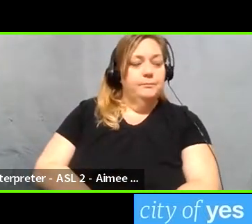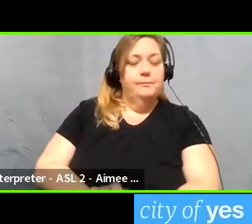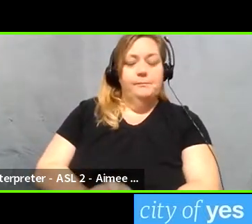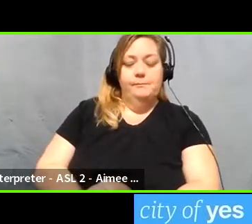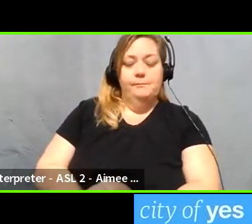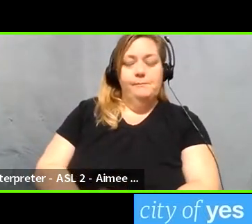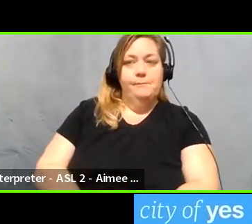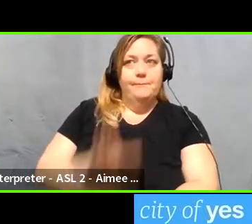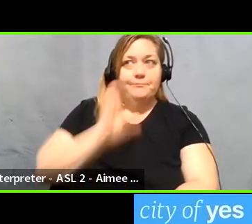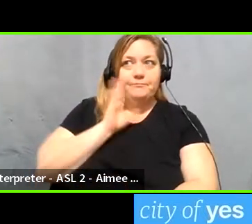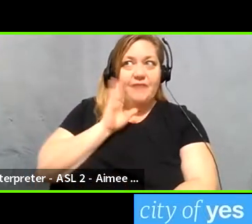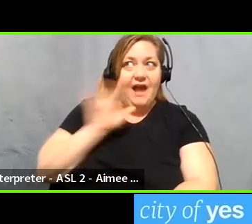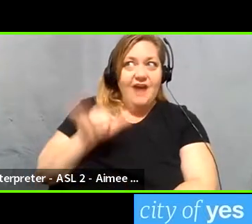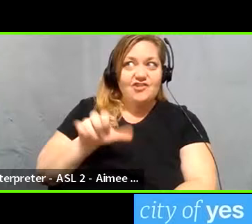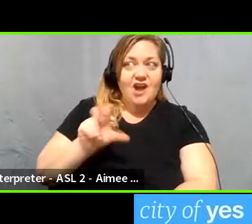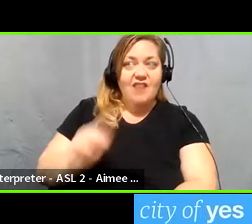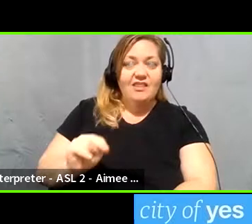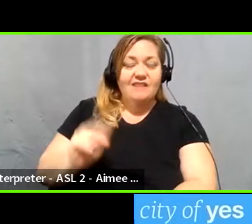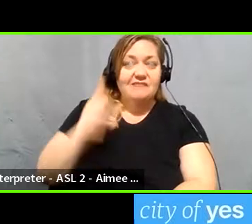Hi, Jonathan. Can you hear us?